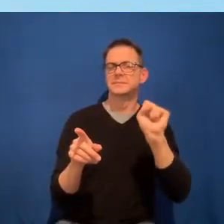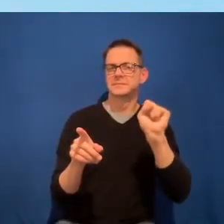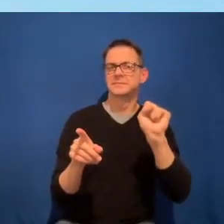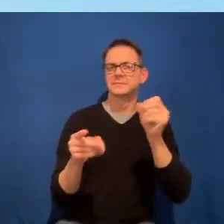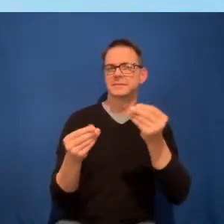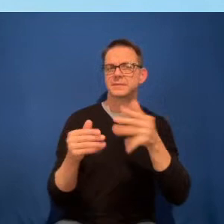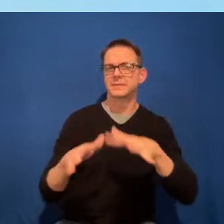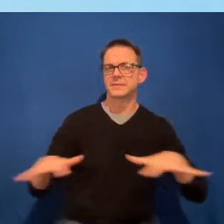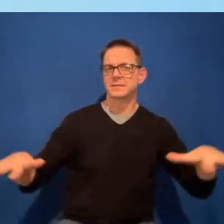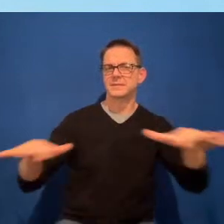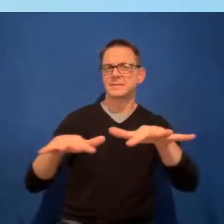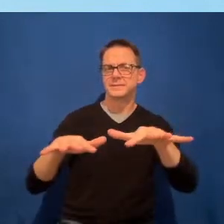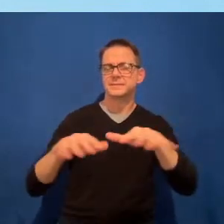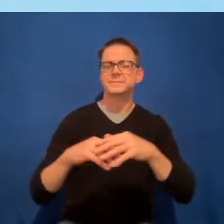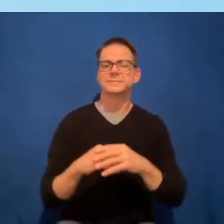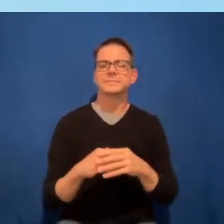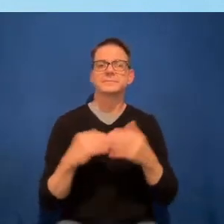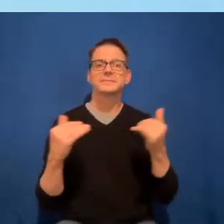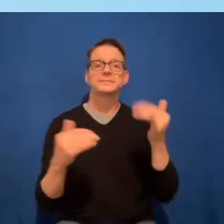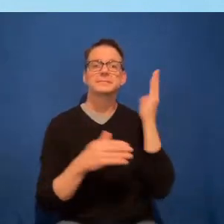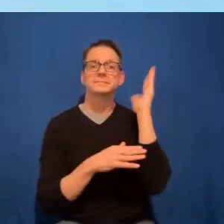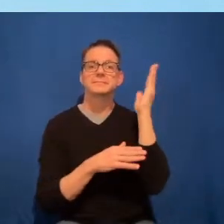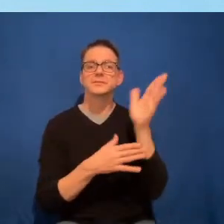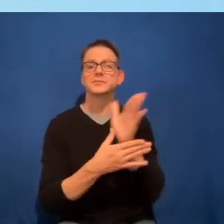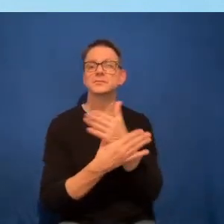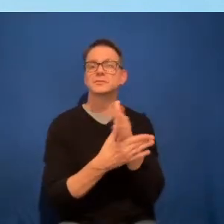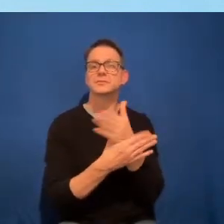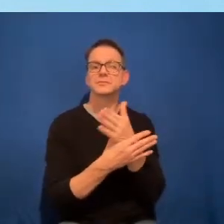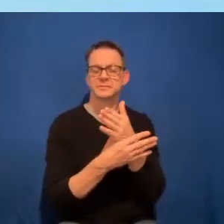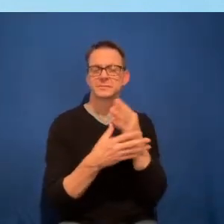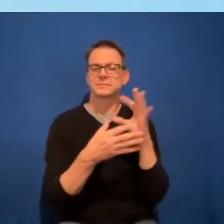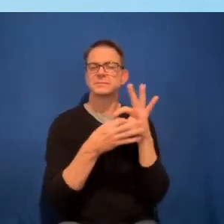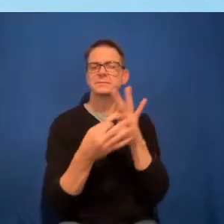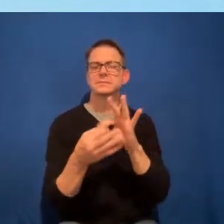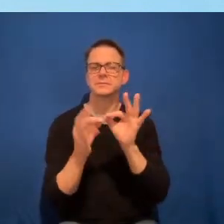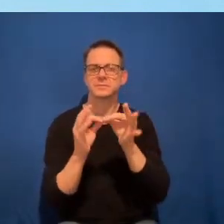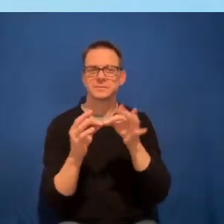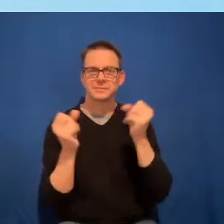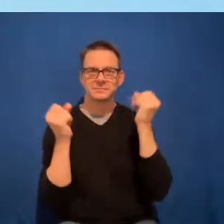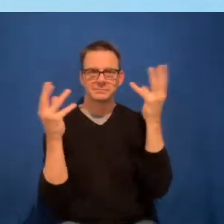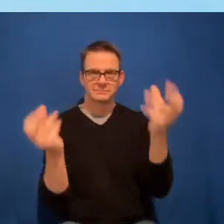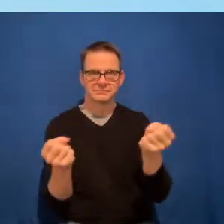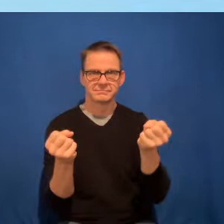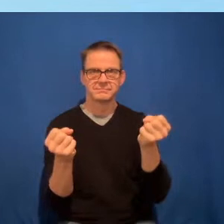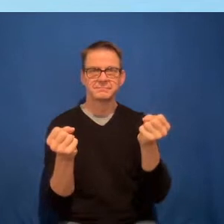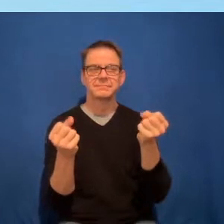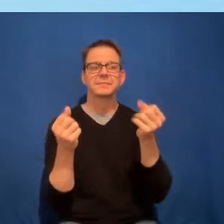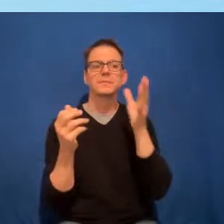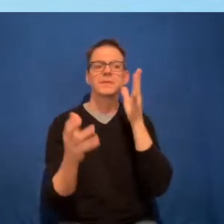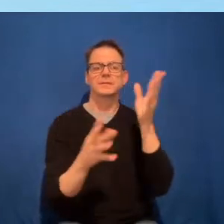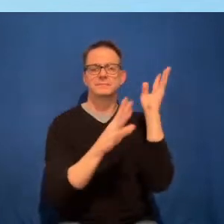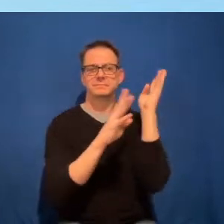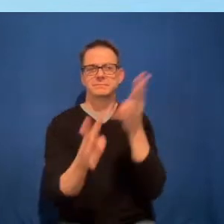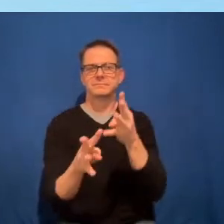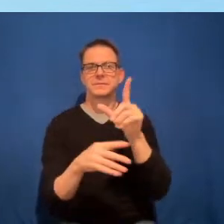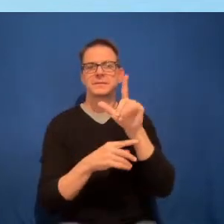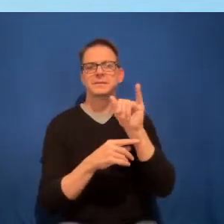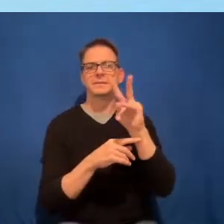in ASL. To ensure access to completely accurate information, closed captioning will be uploaded after the live stream is